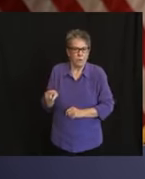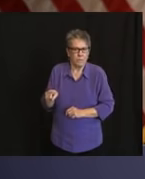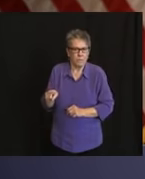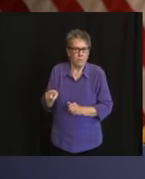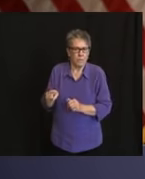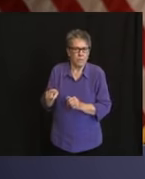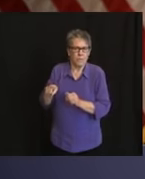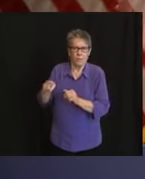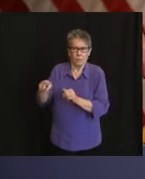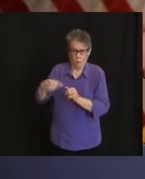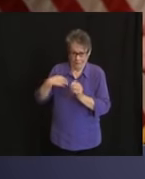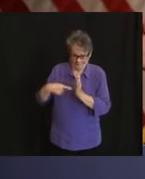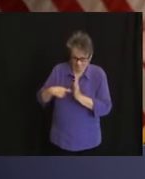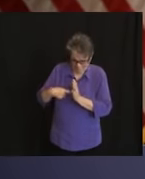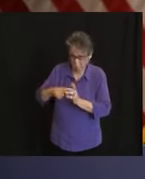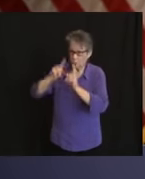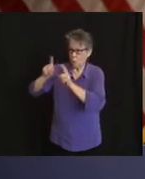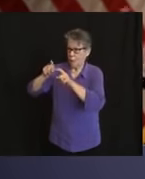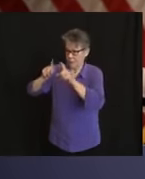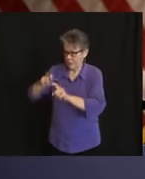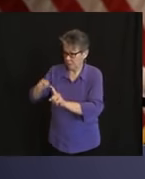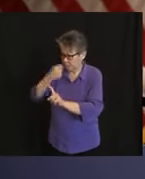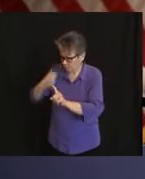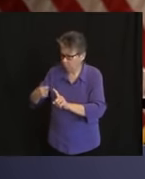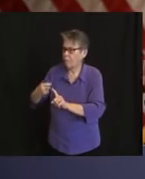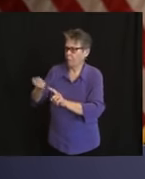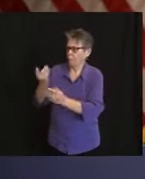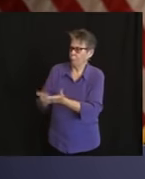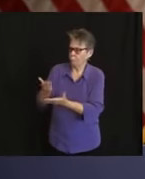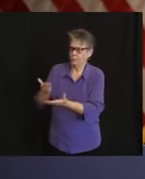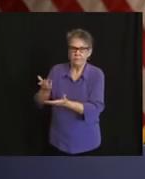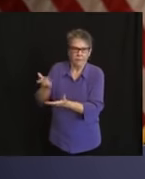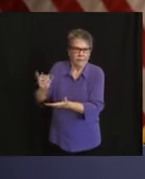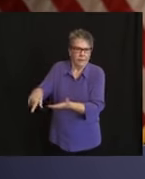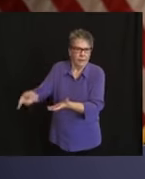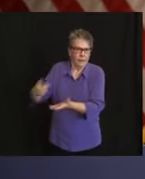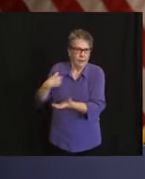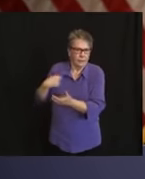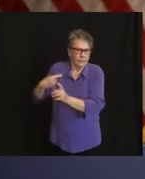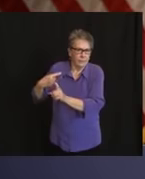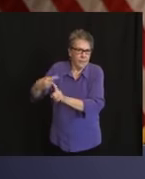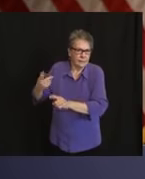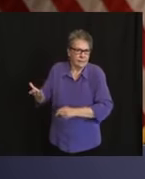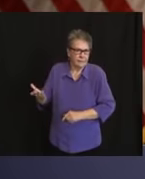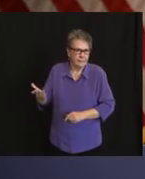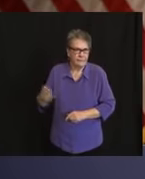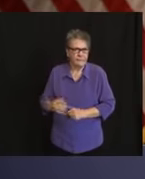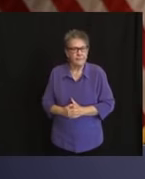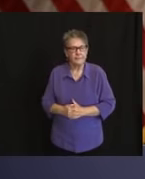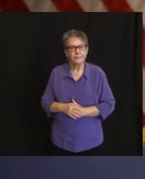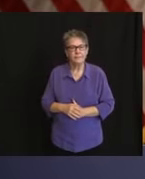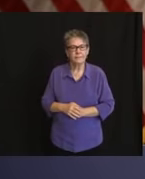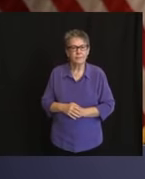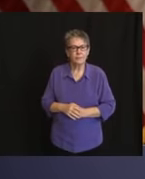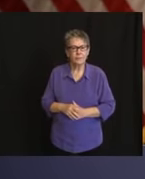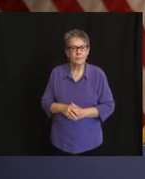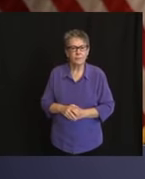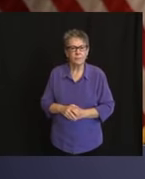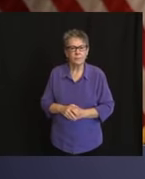to test a broader population, not just symptomatic folks, and it needs to be a rapid return test. So it's not